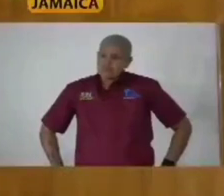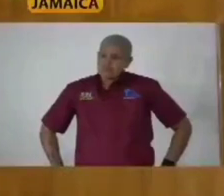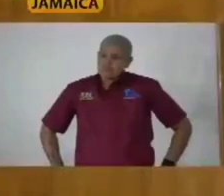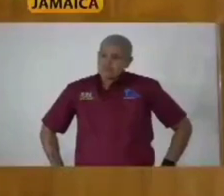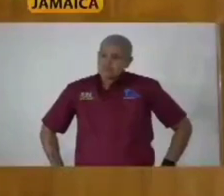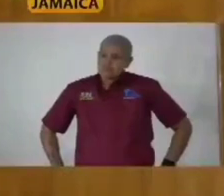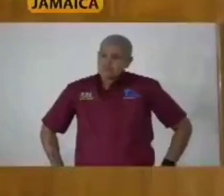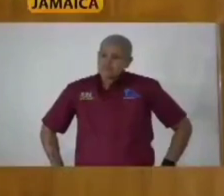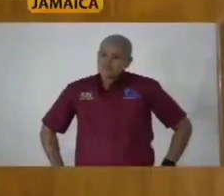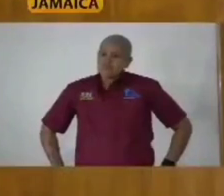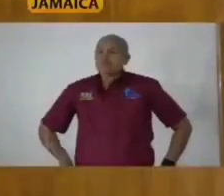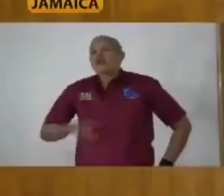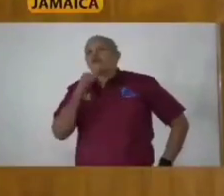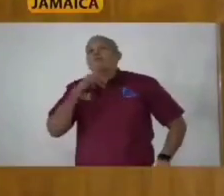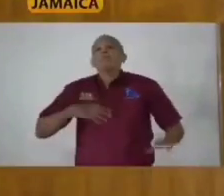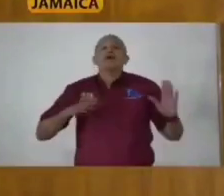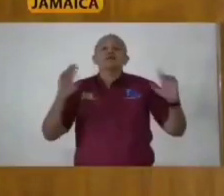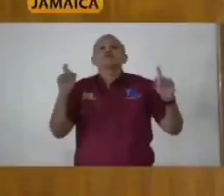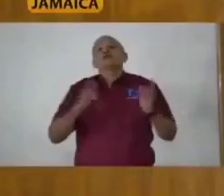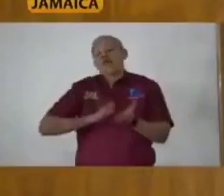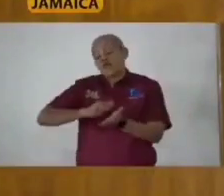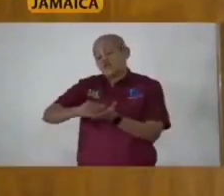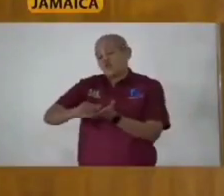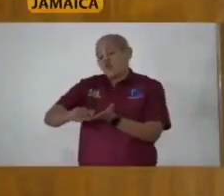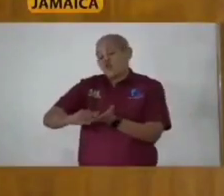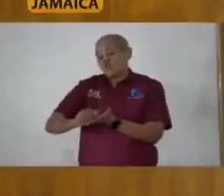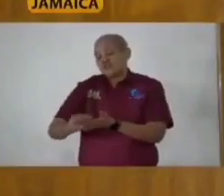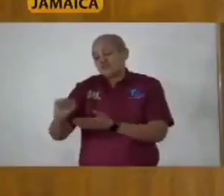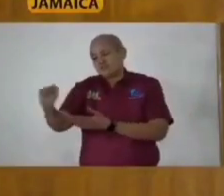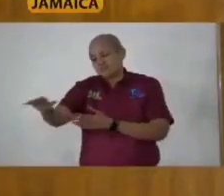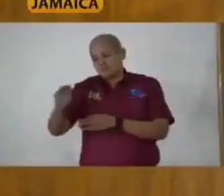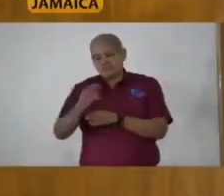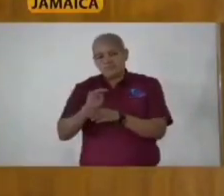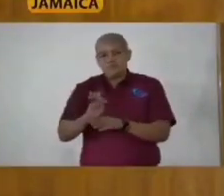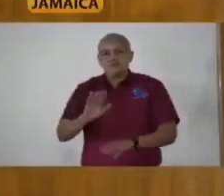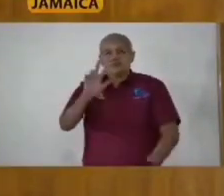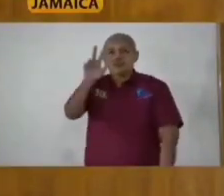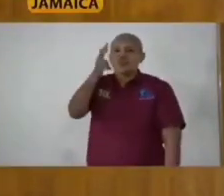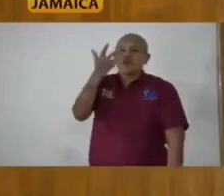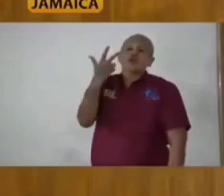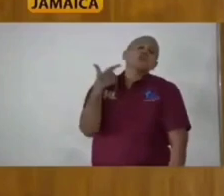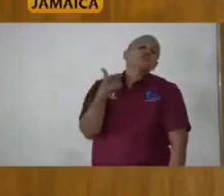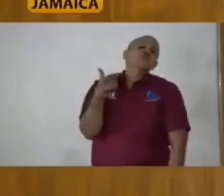I wrote to the Minister on the 3rd of June,